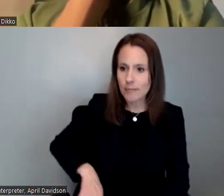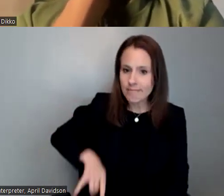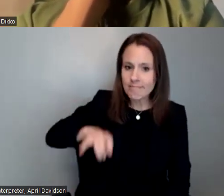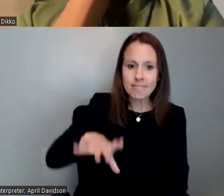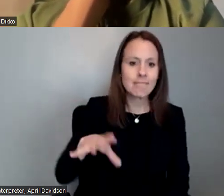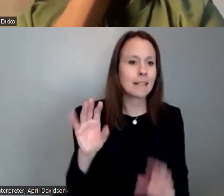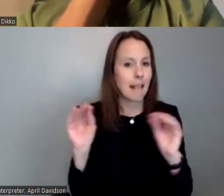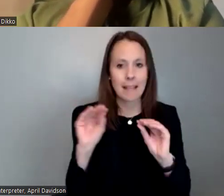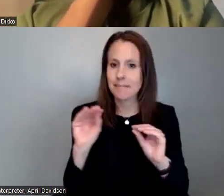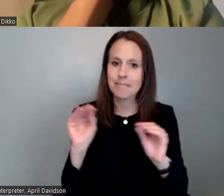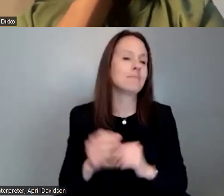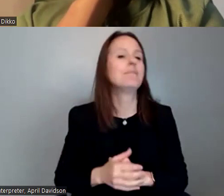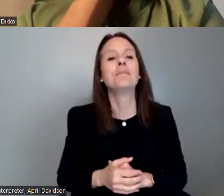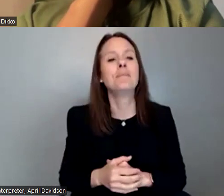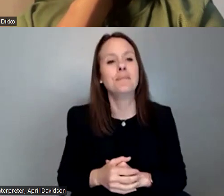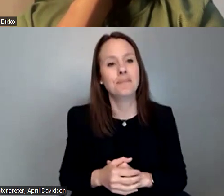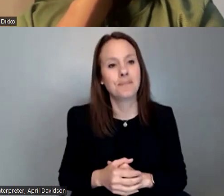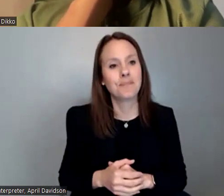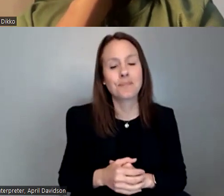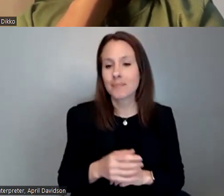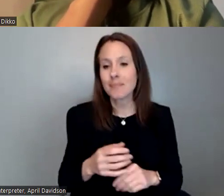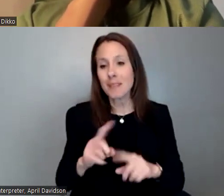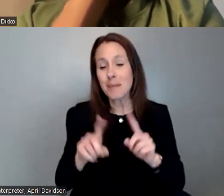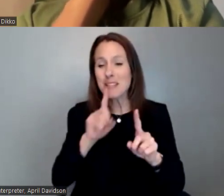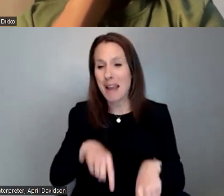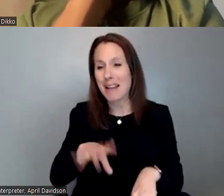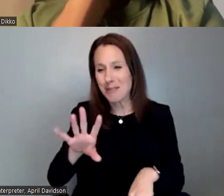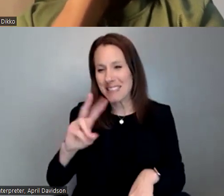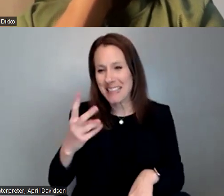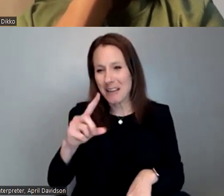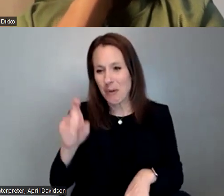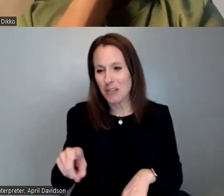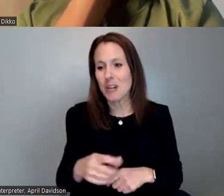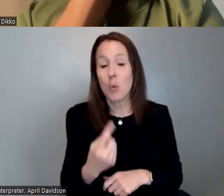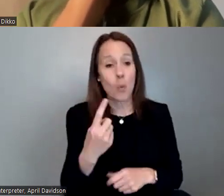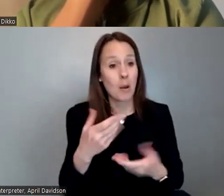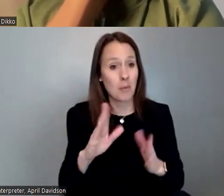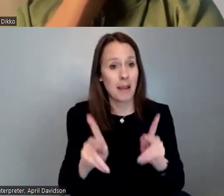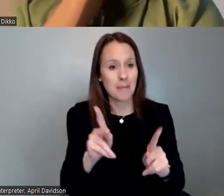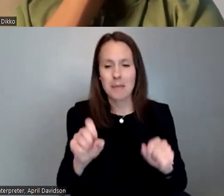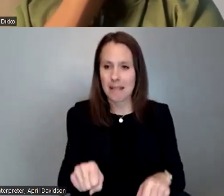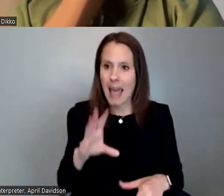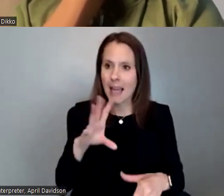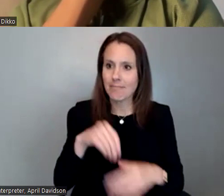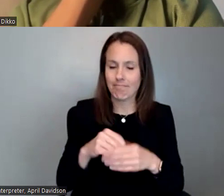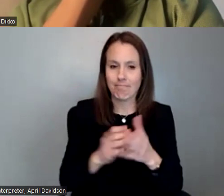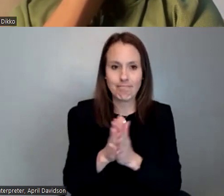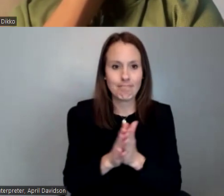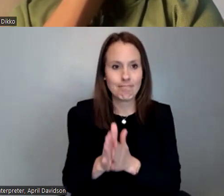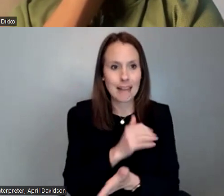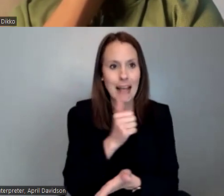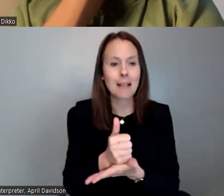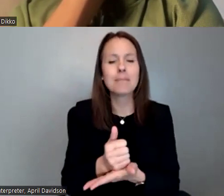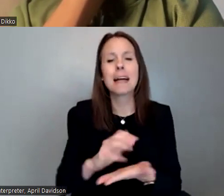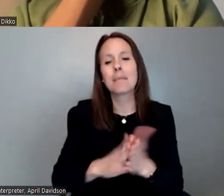to the patron. To answer your second question, one way people could get involved is become